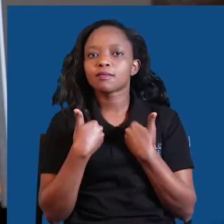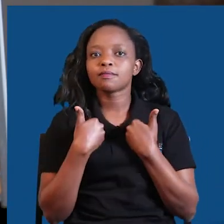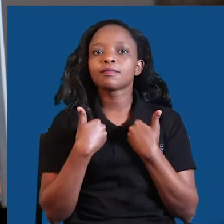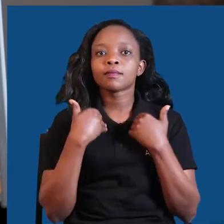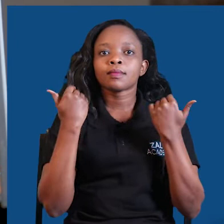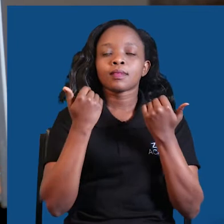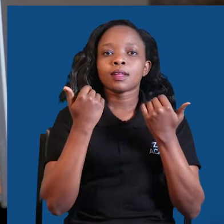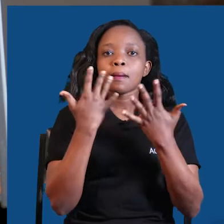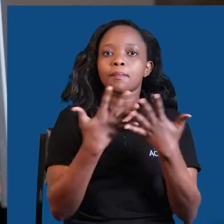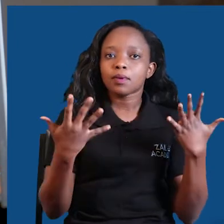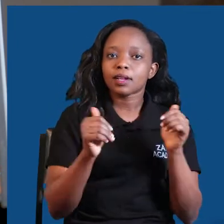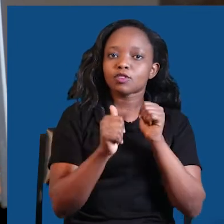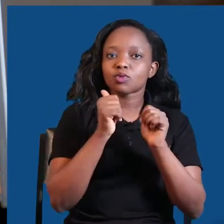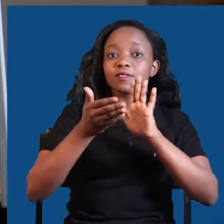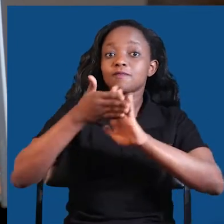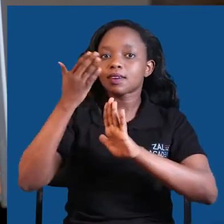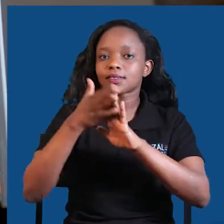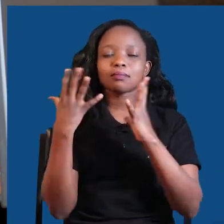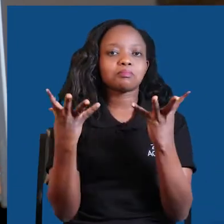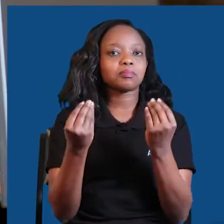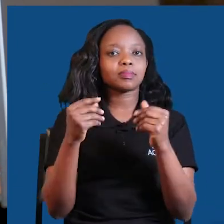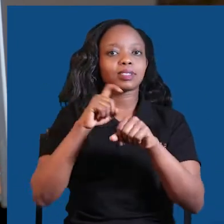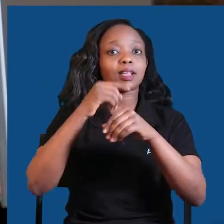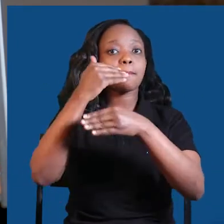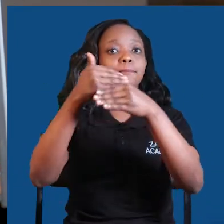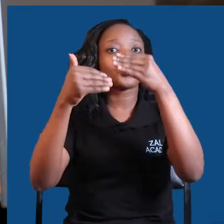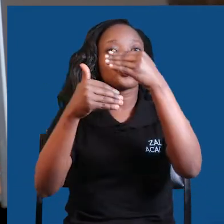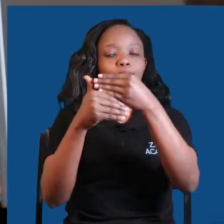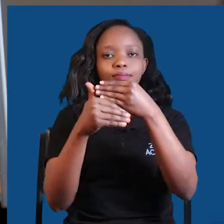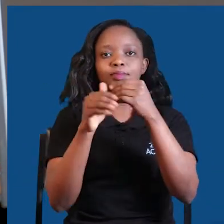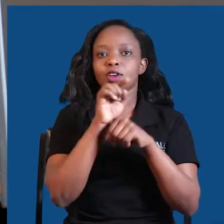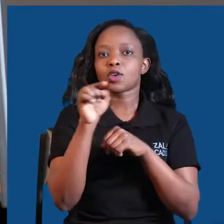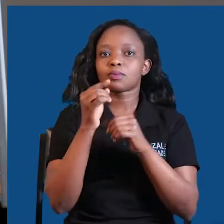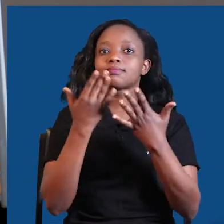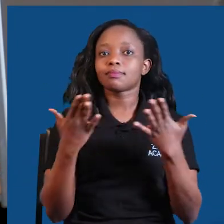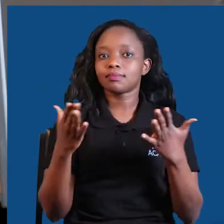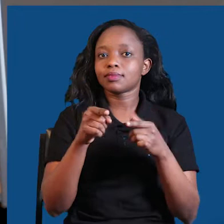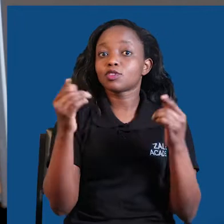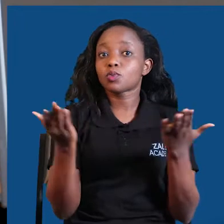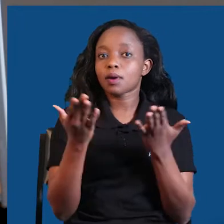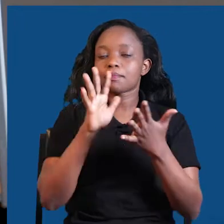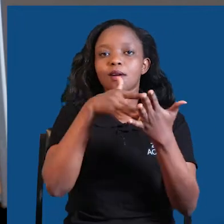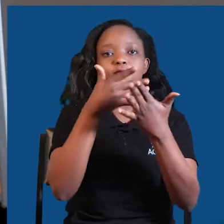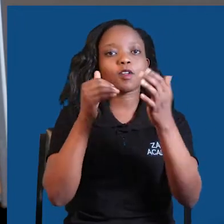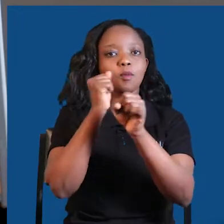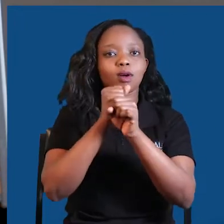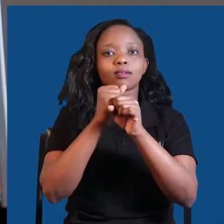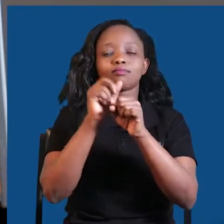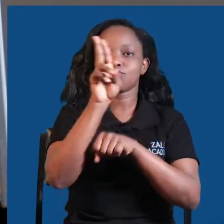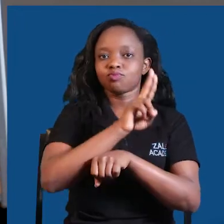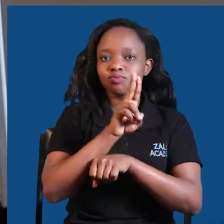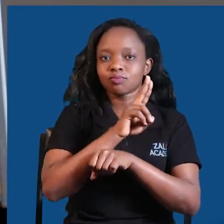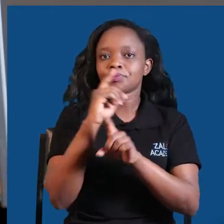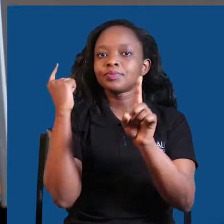to have productivity, which is slightly faster and easier when you're building those components. And this is where frameworks come